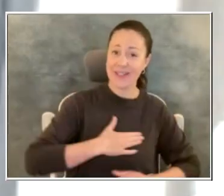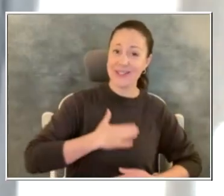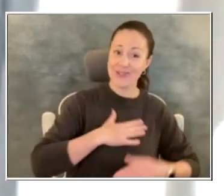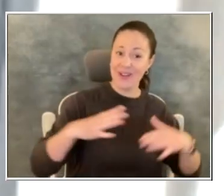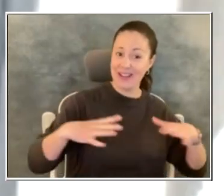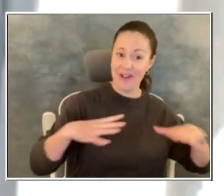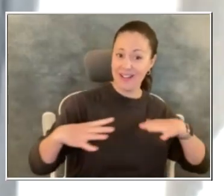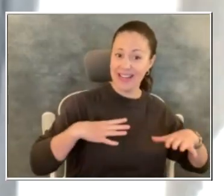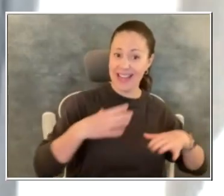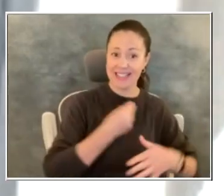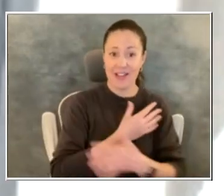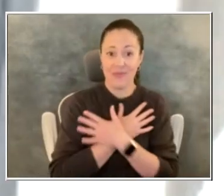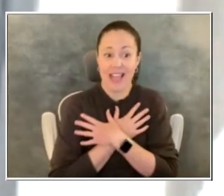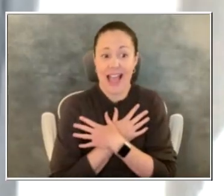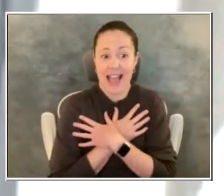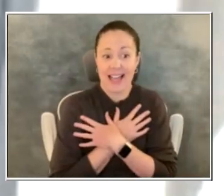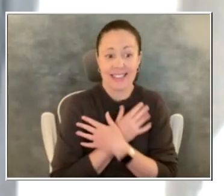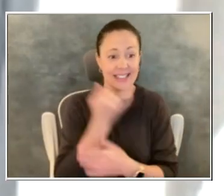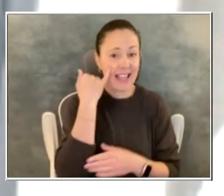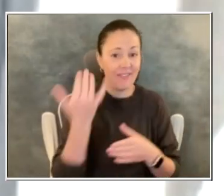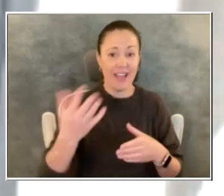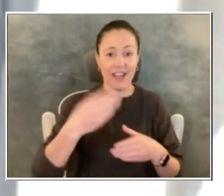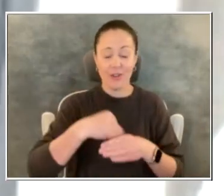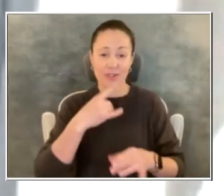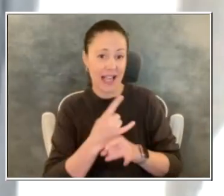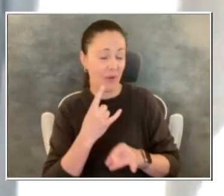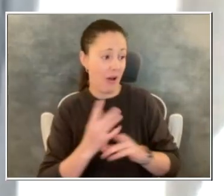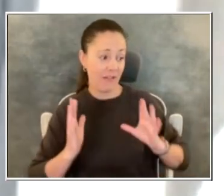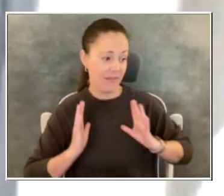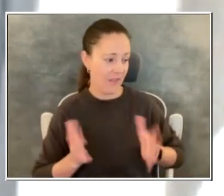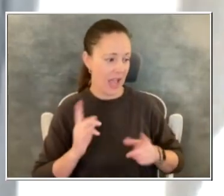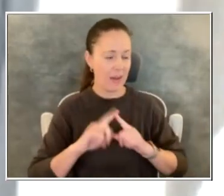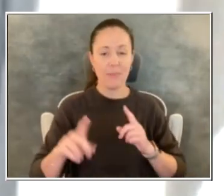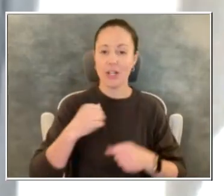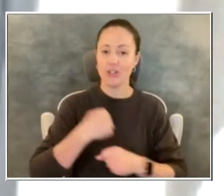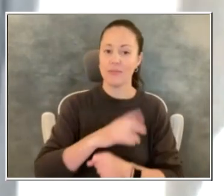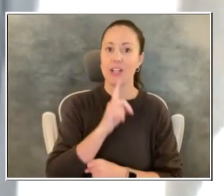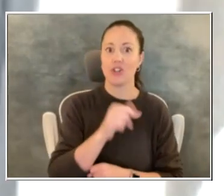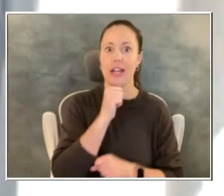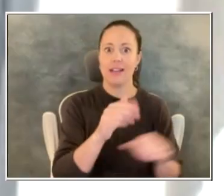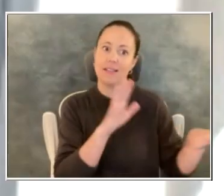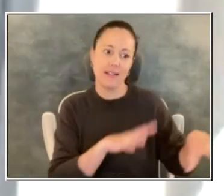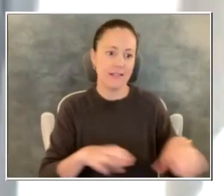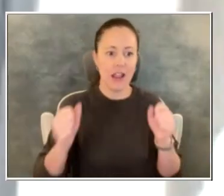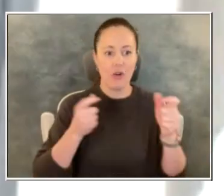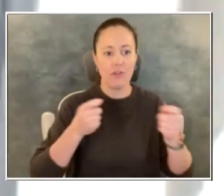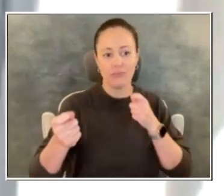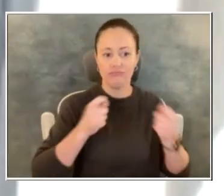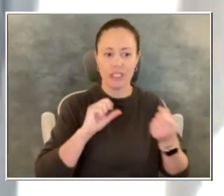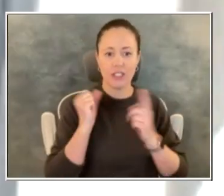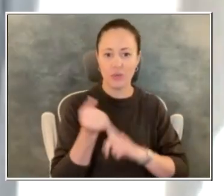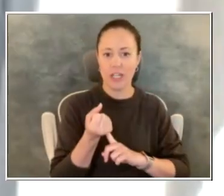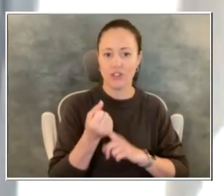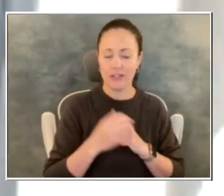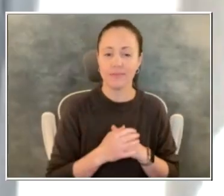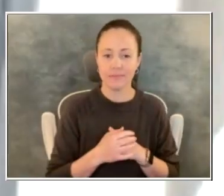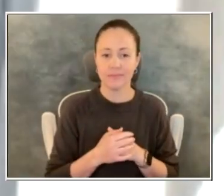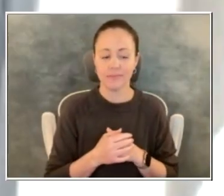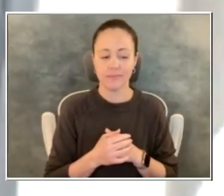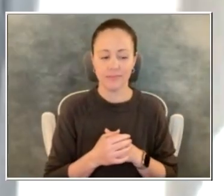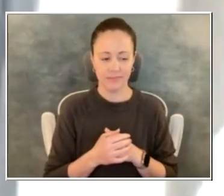and relax. And if that includes alcohol, great. But just make sure that that doesn't take over the situation and what's going